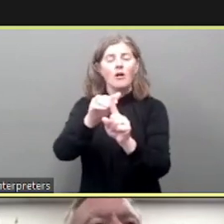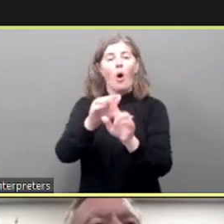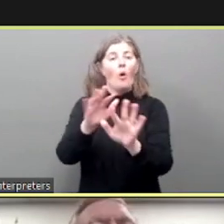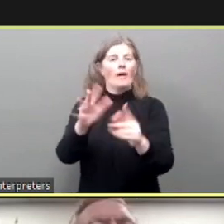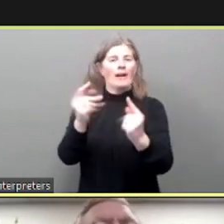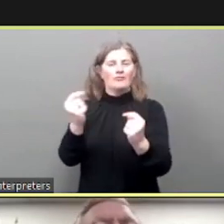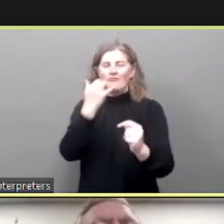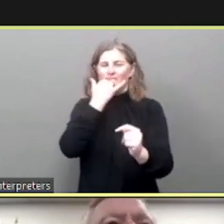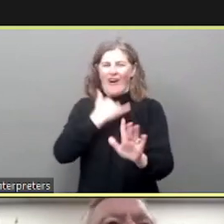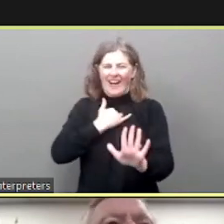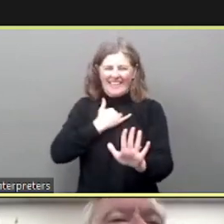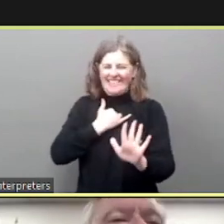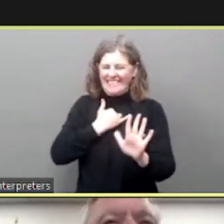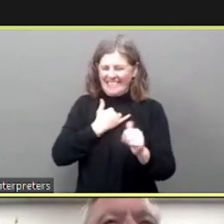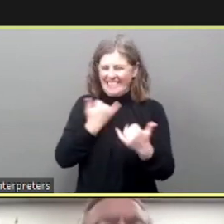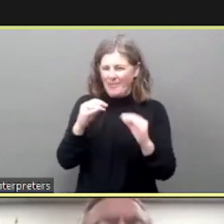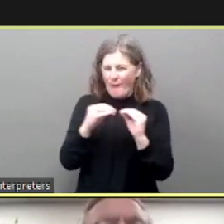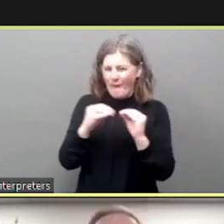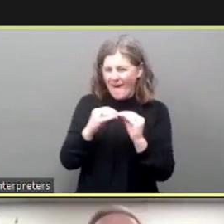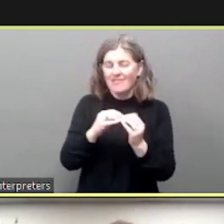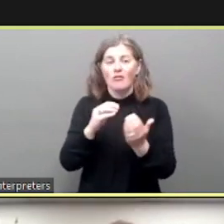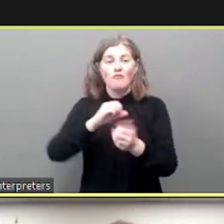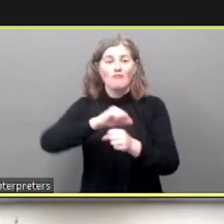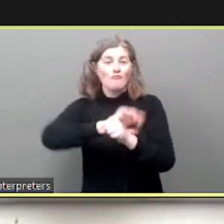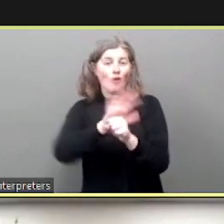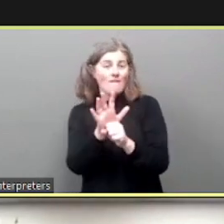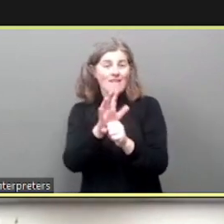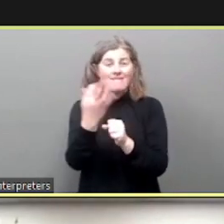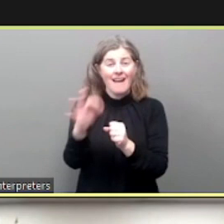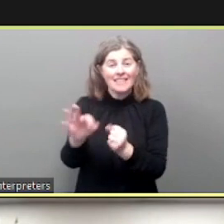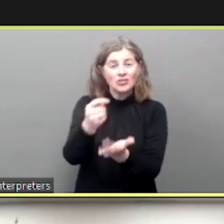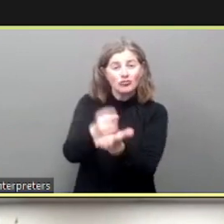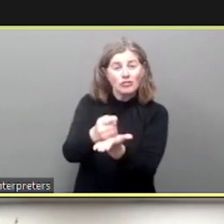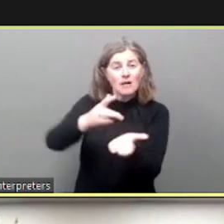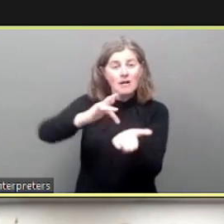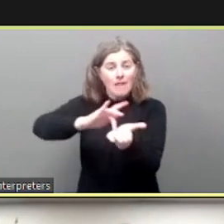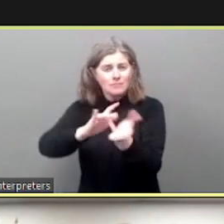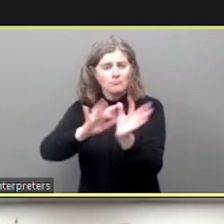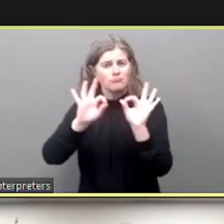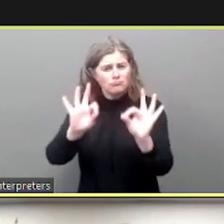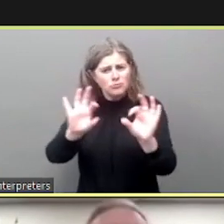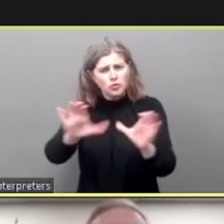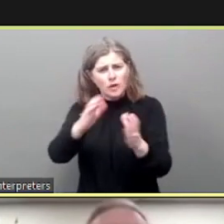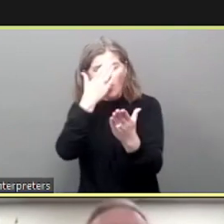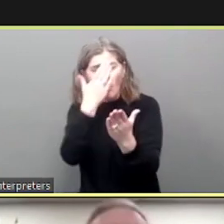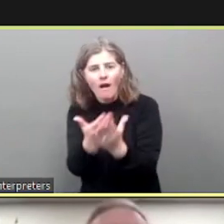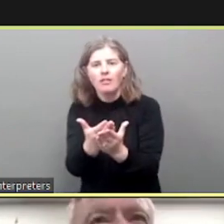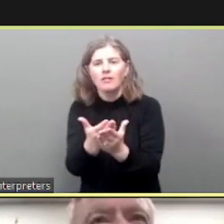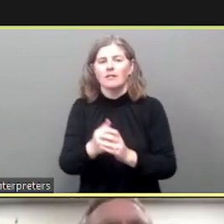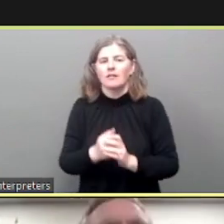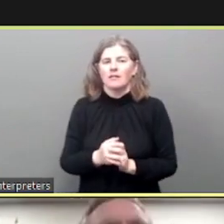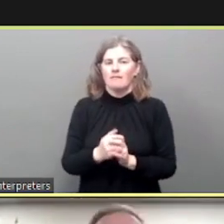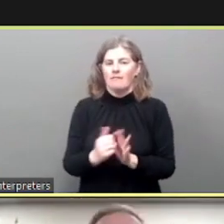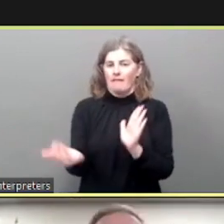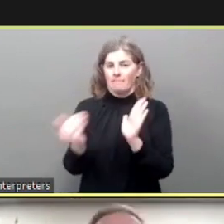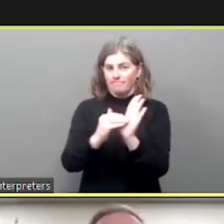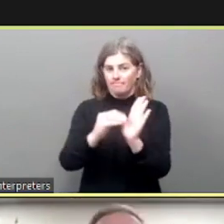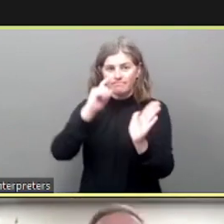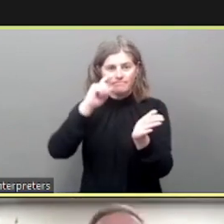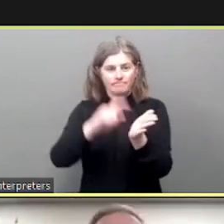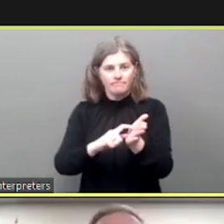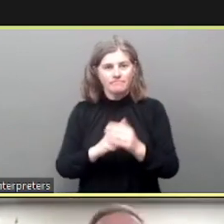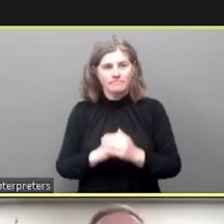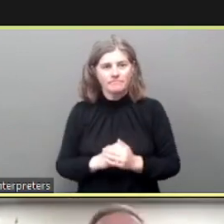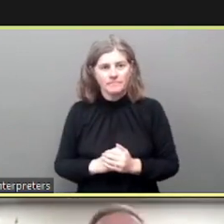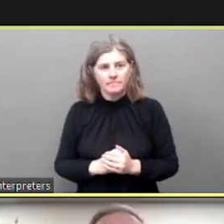not quite on the home stretch. COVID-19 treatments, we're doing well. Again, next slide,